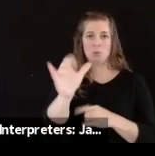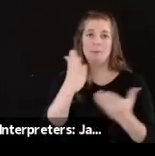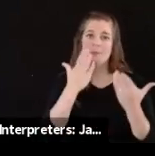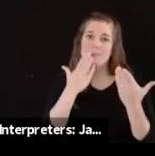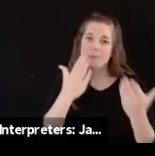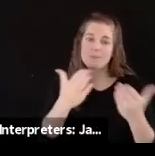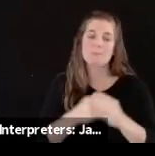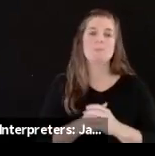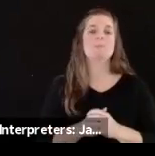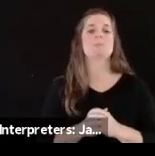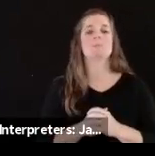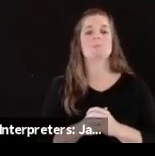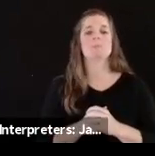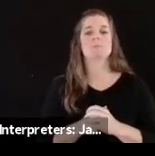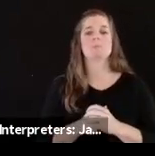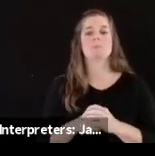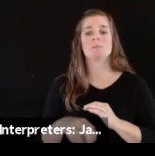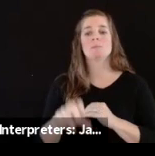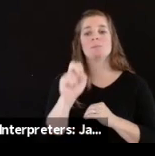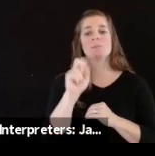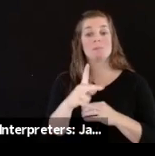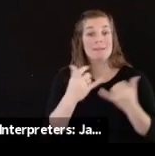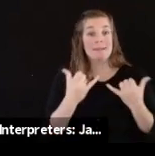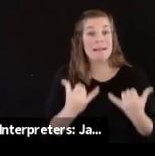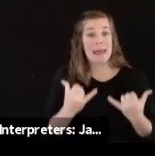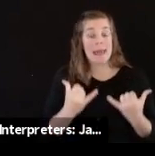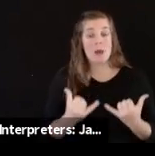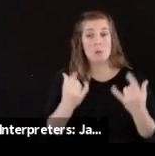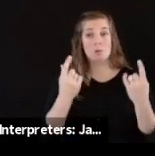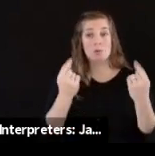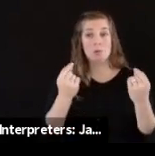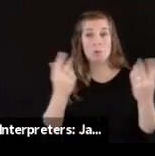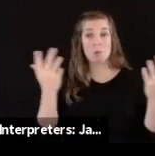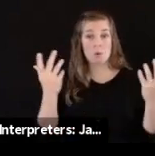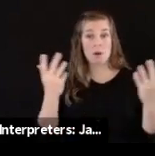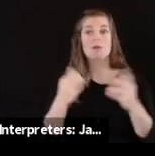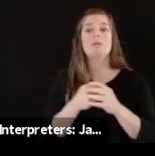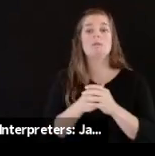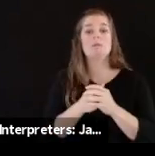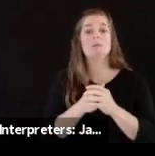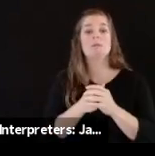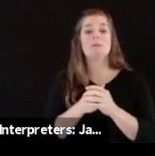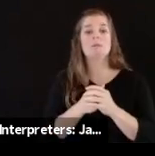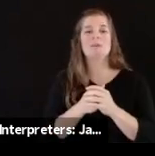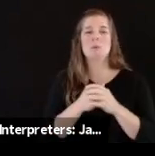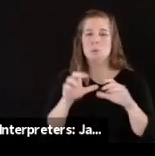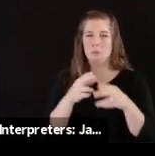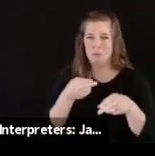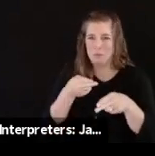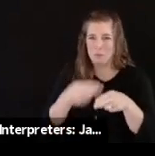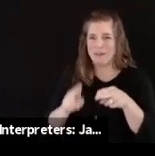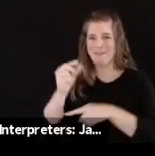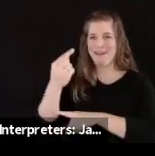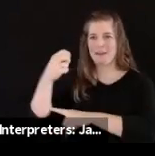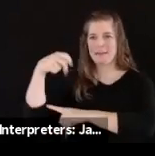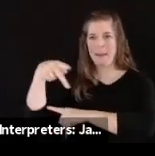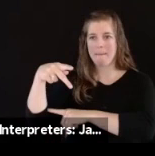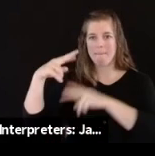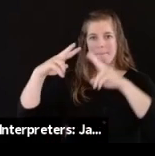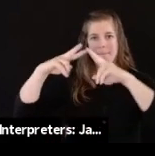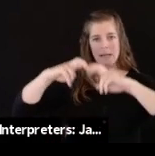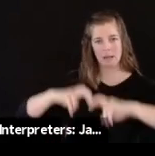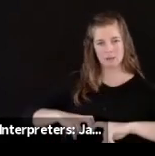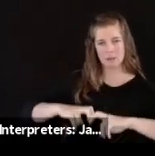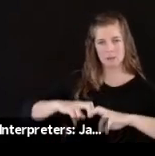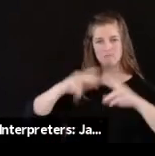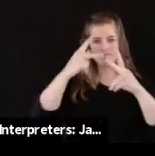All right. So what I want us to now do is to start us off is do a brief gap analysis to see where we